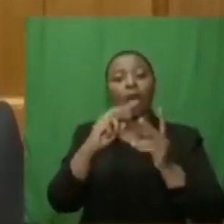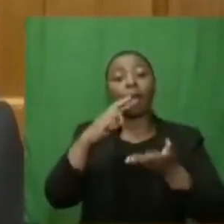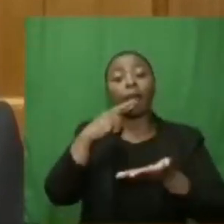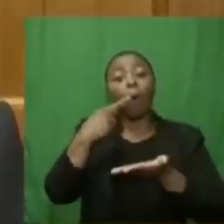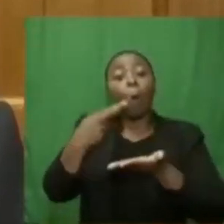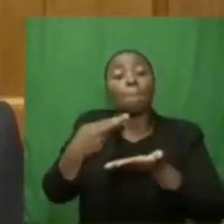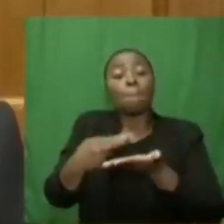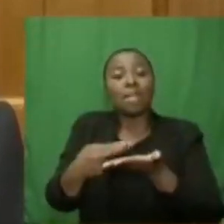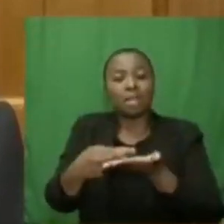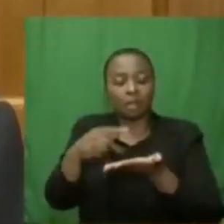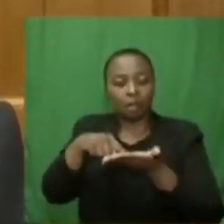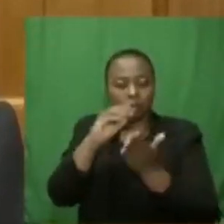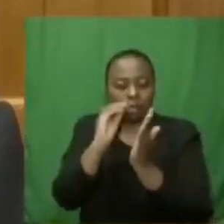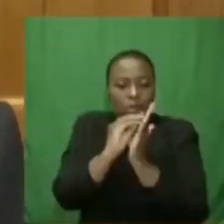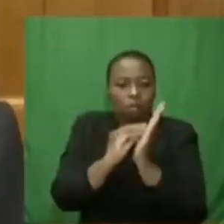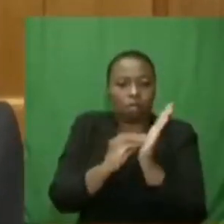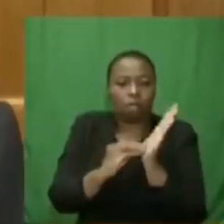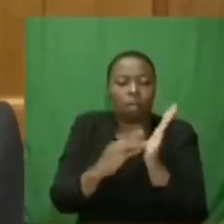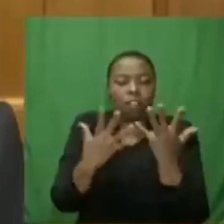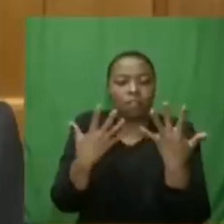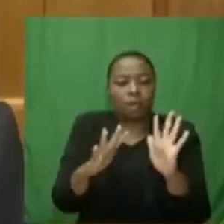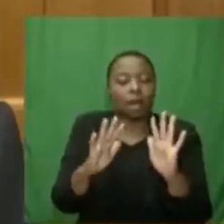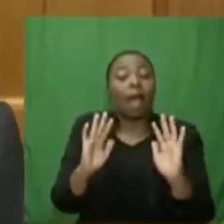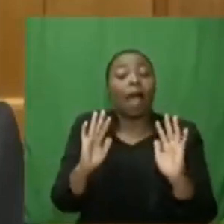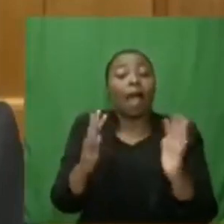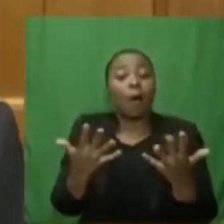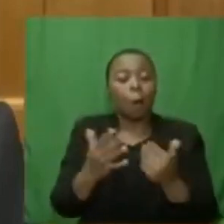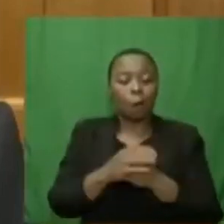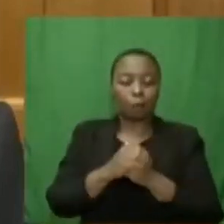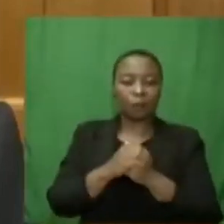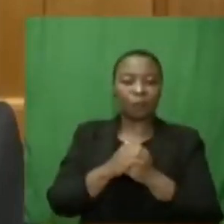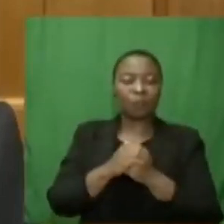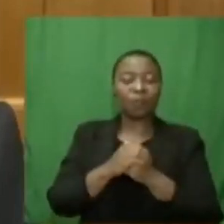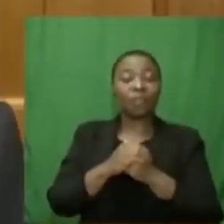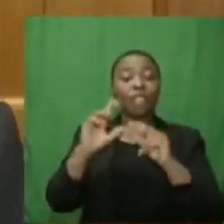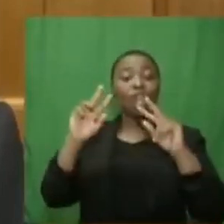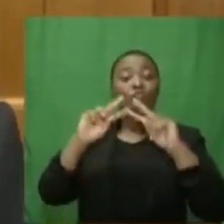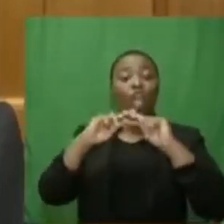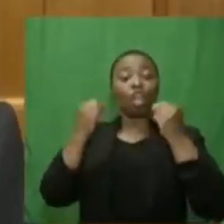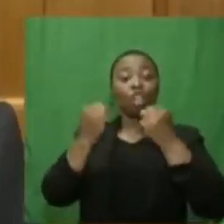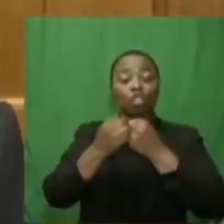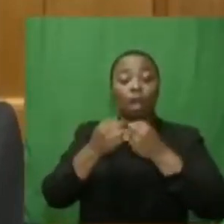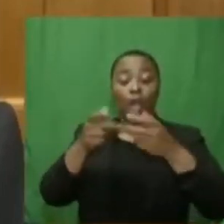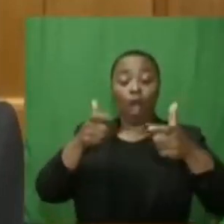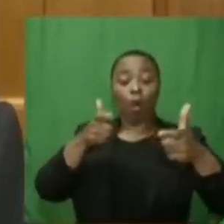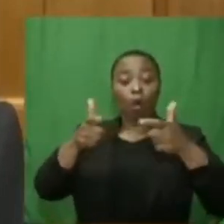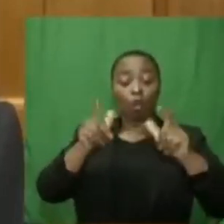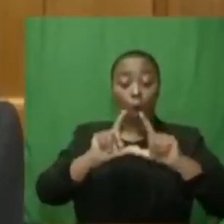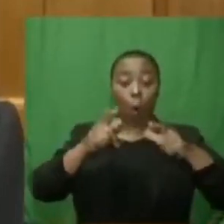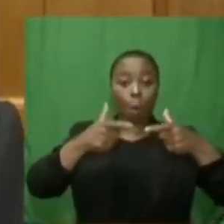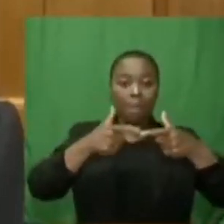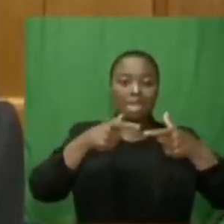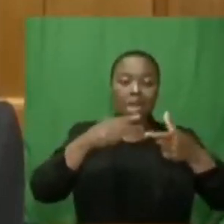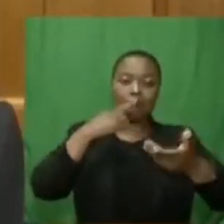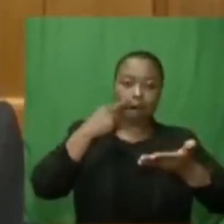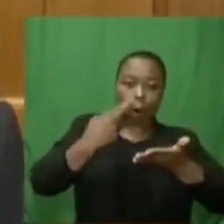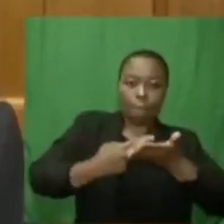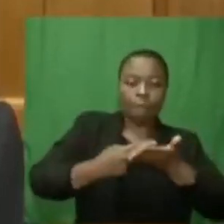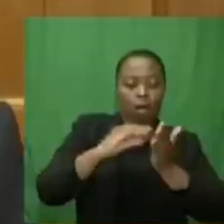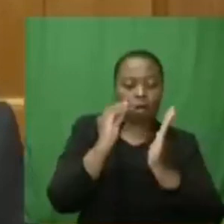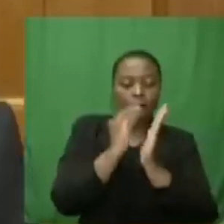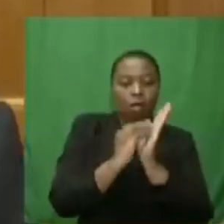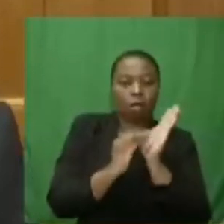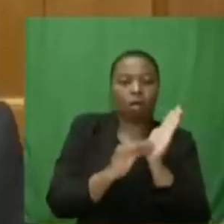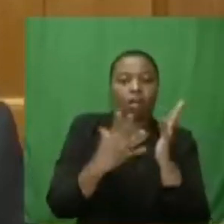to the functioning of our National Conventional Arms Control Committee. It also made